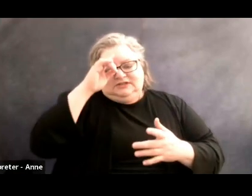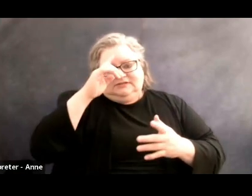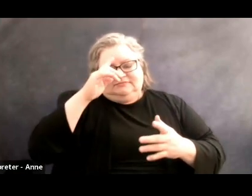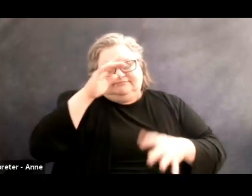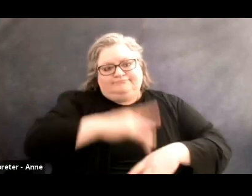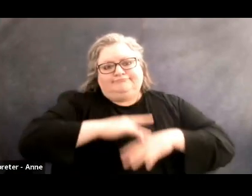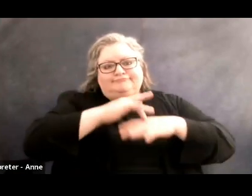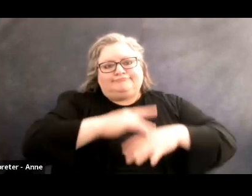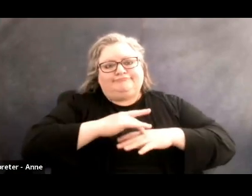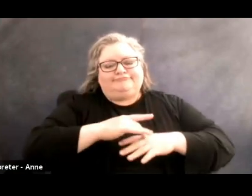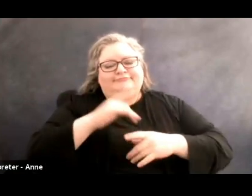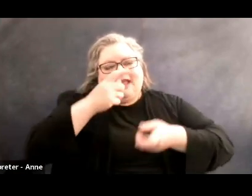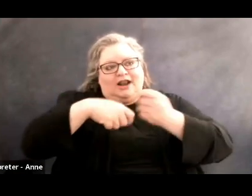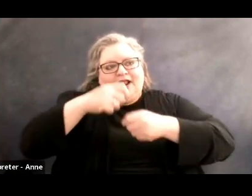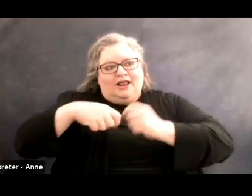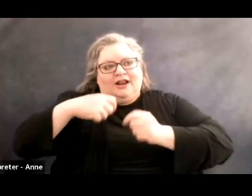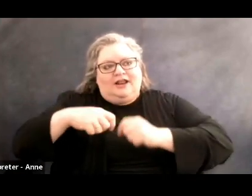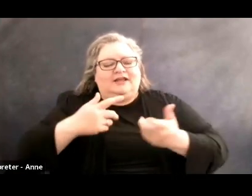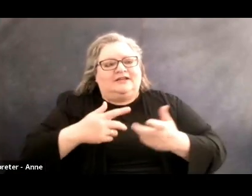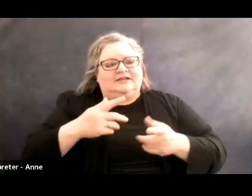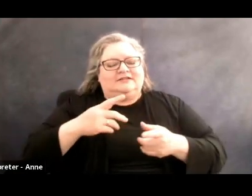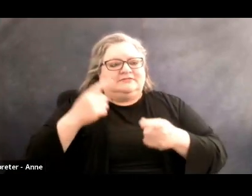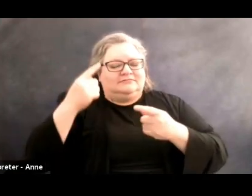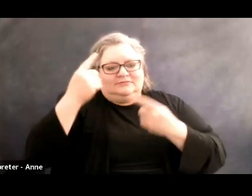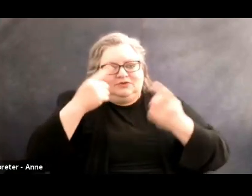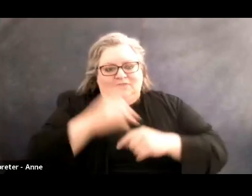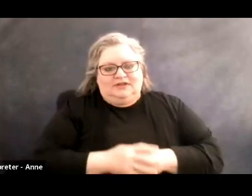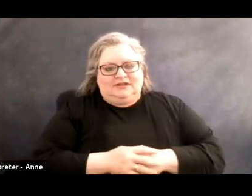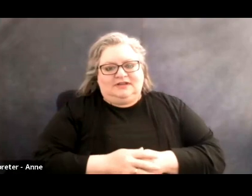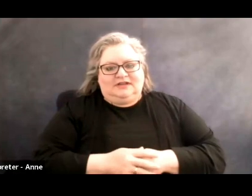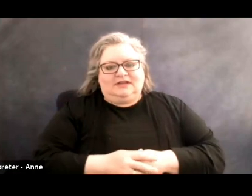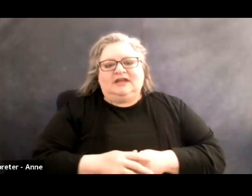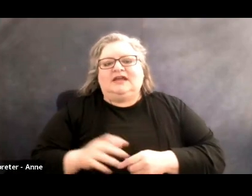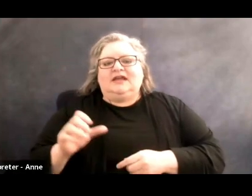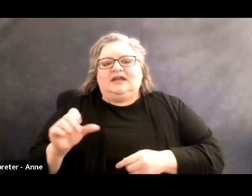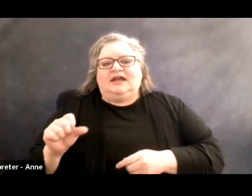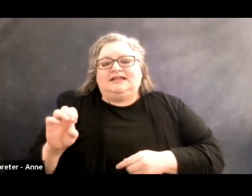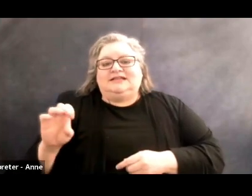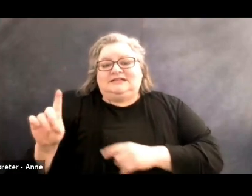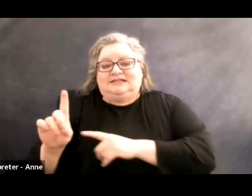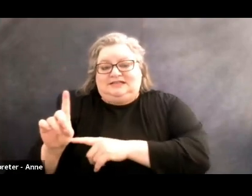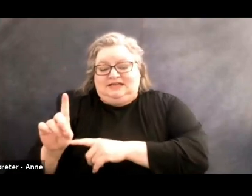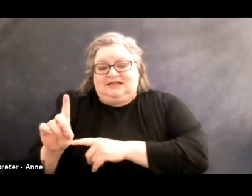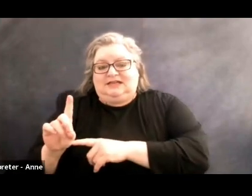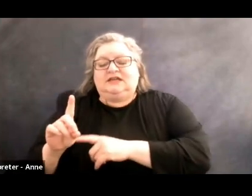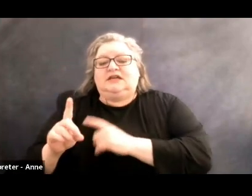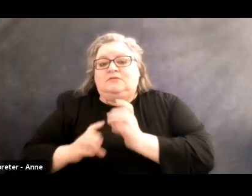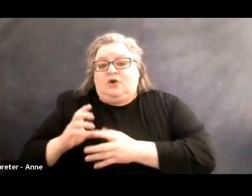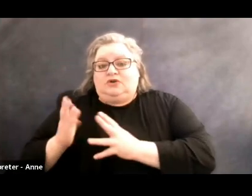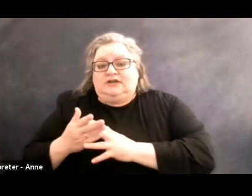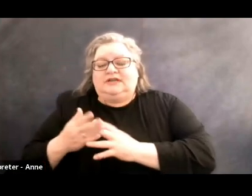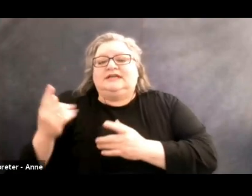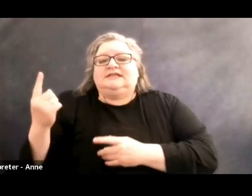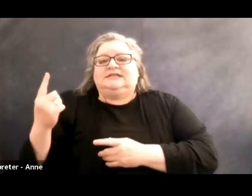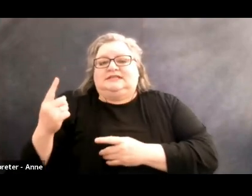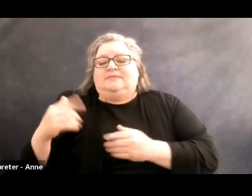moment and it starts rearranging the furniture. SAMHSA defines serious emotional disturbances, SED, as someone under the